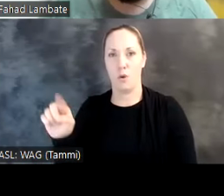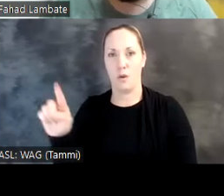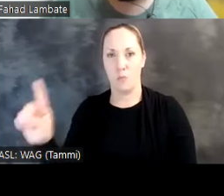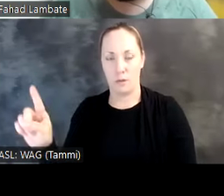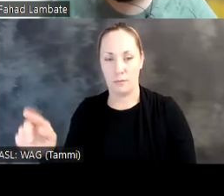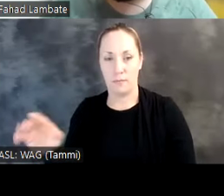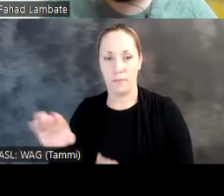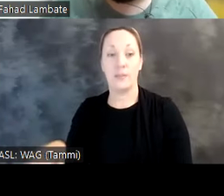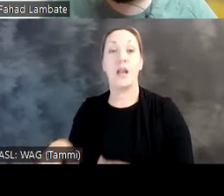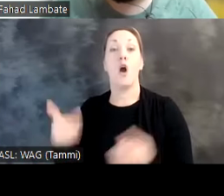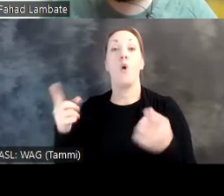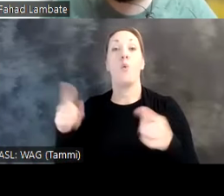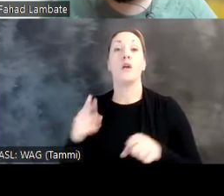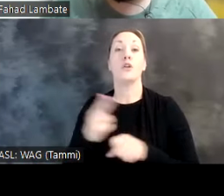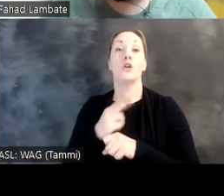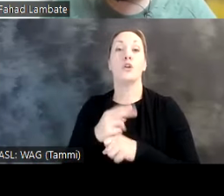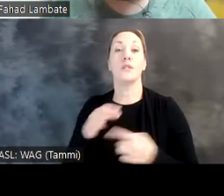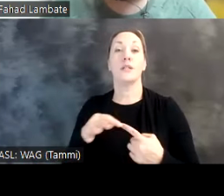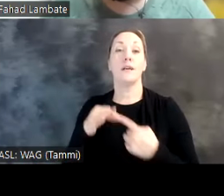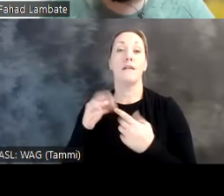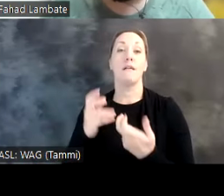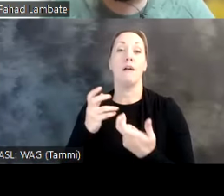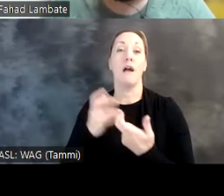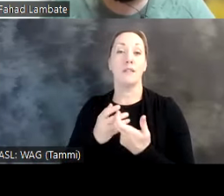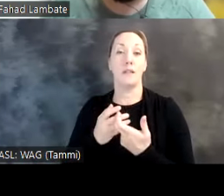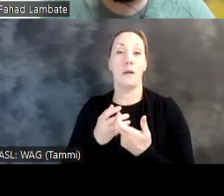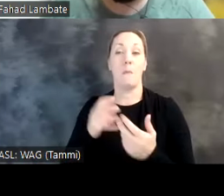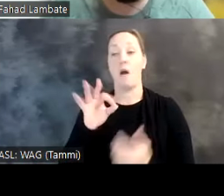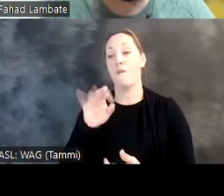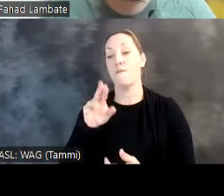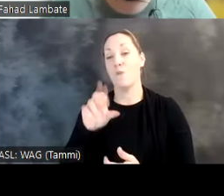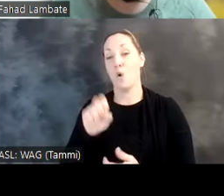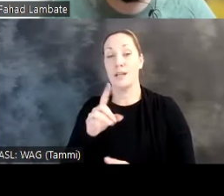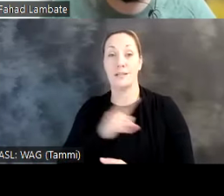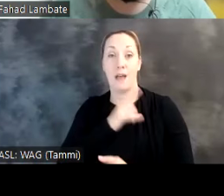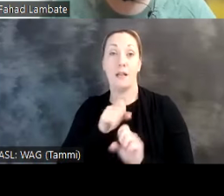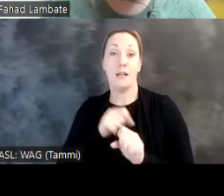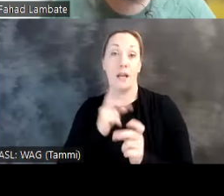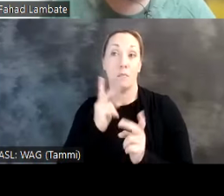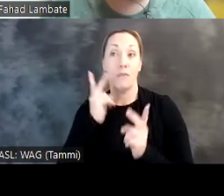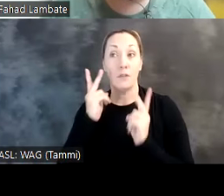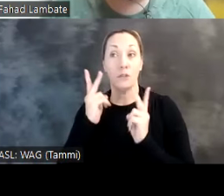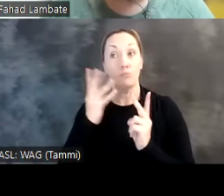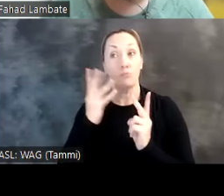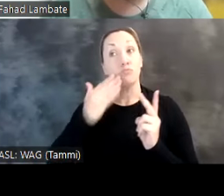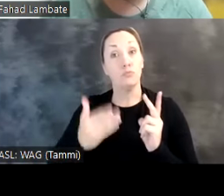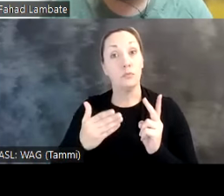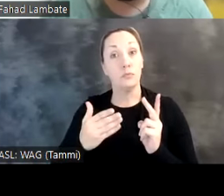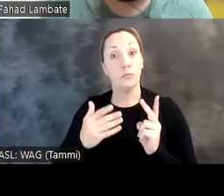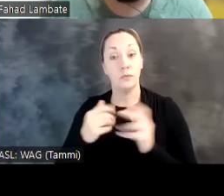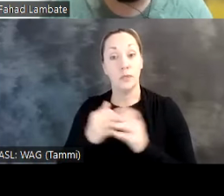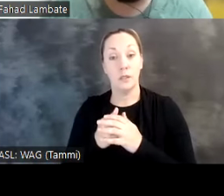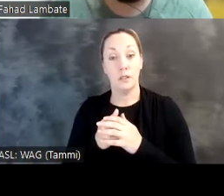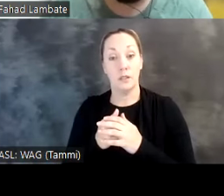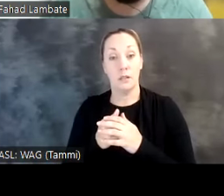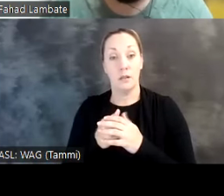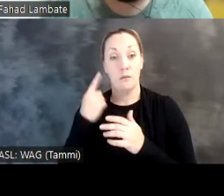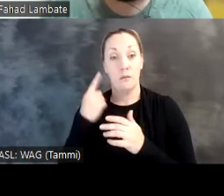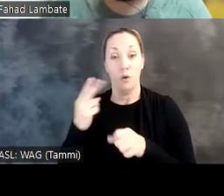When you're using a custom focus style, it can be more visually appealing to enhance the